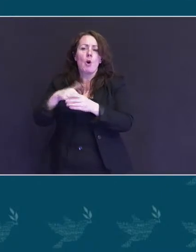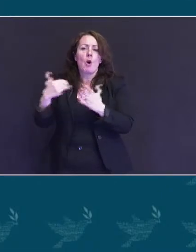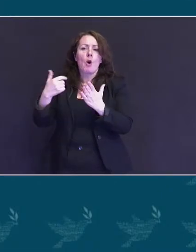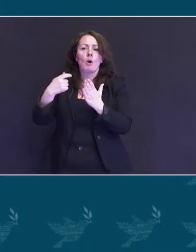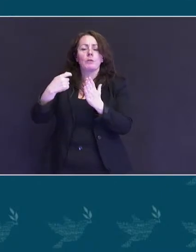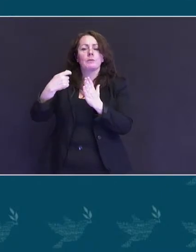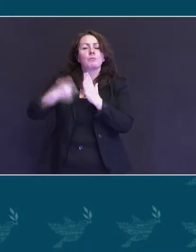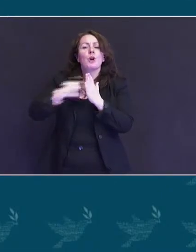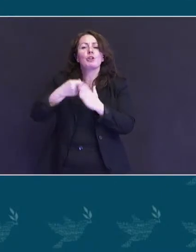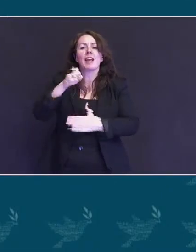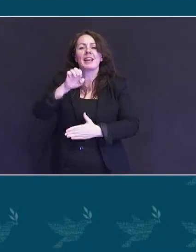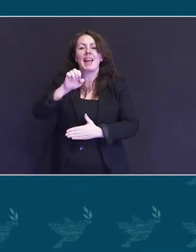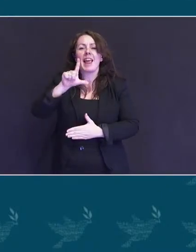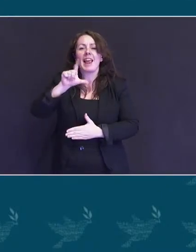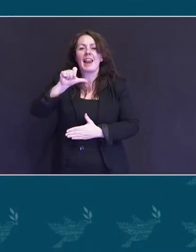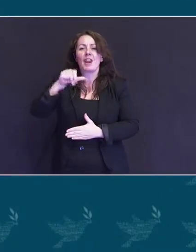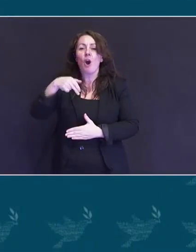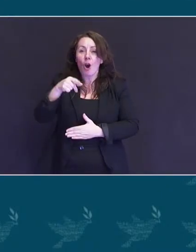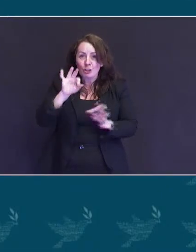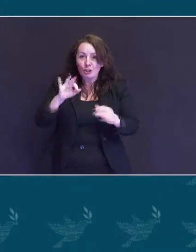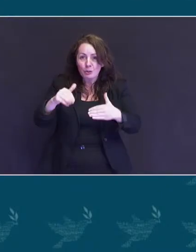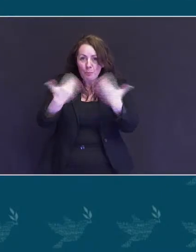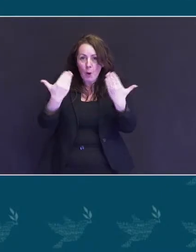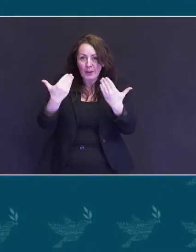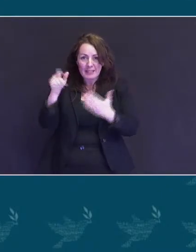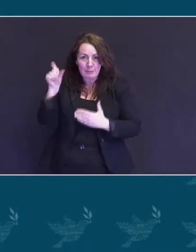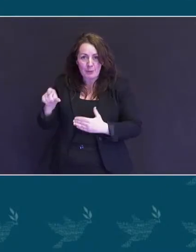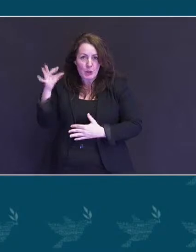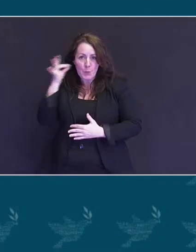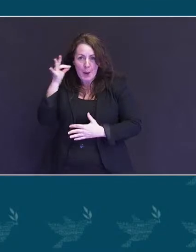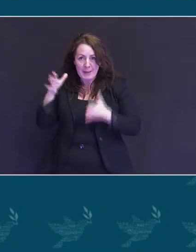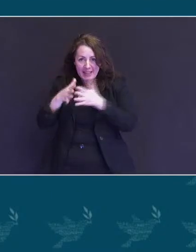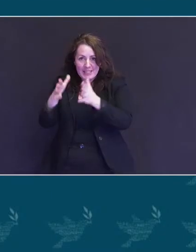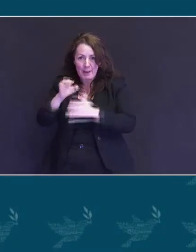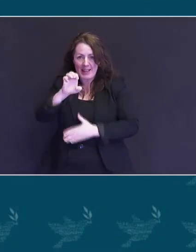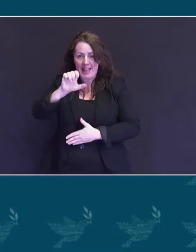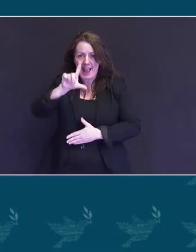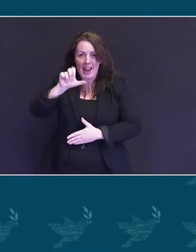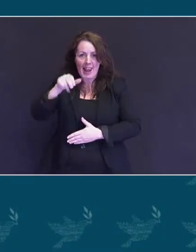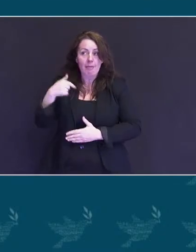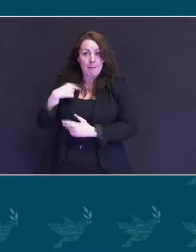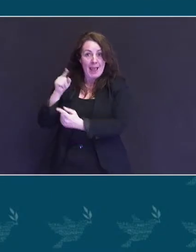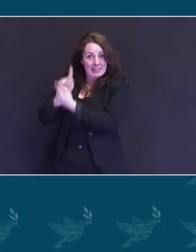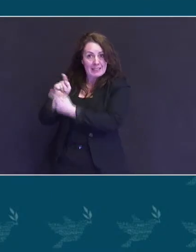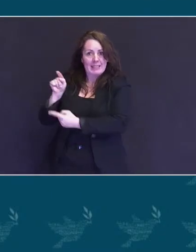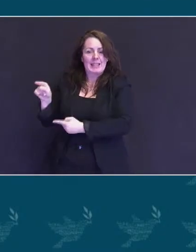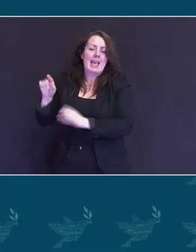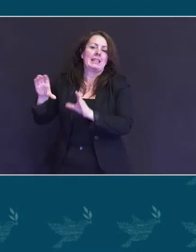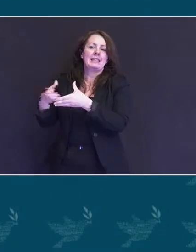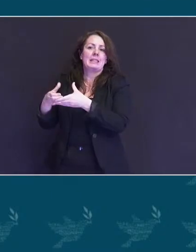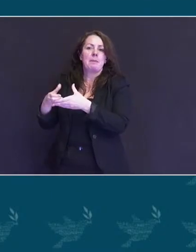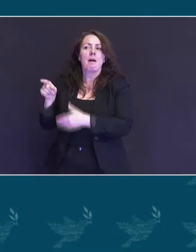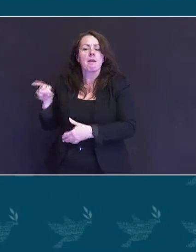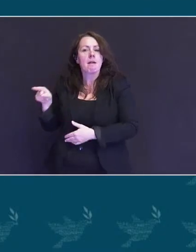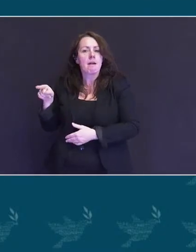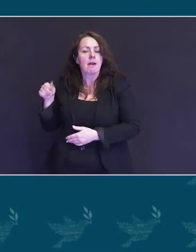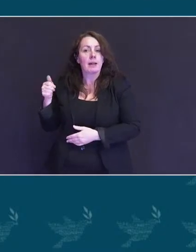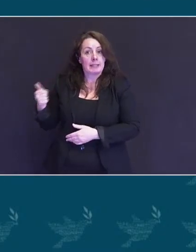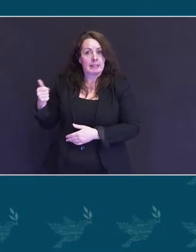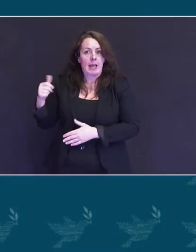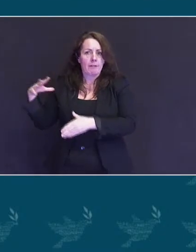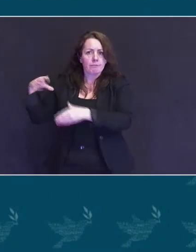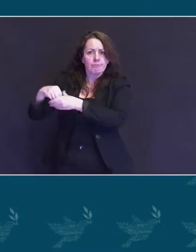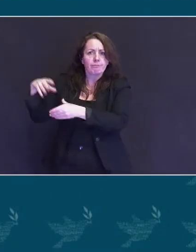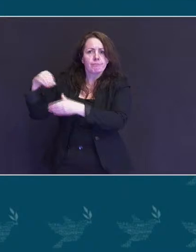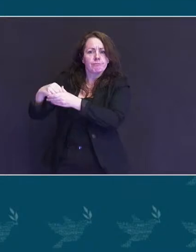to discuss with the Elan project representatives that we heard about this morning.